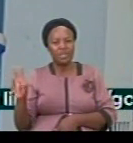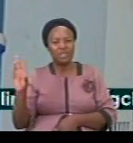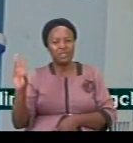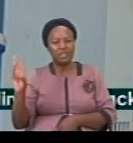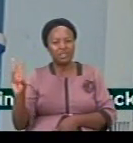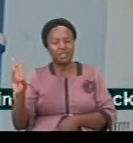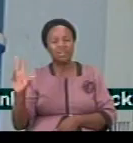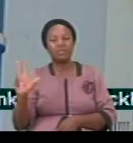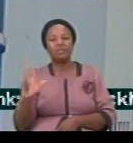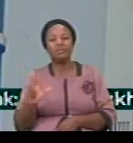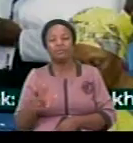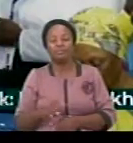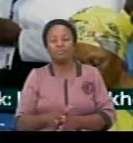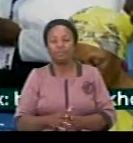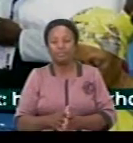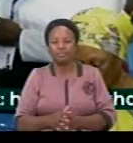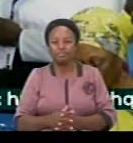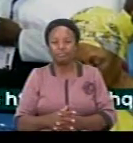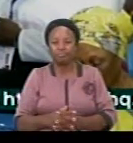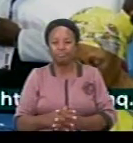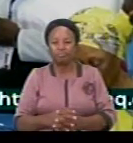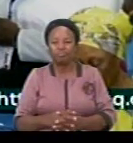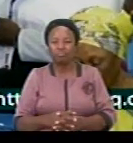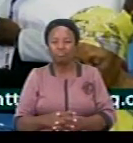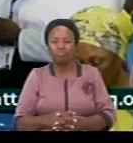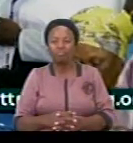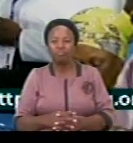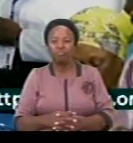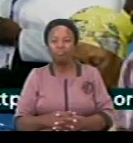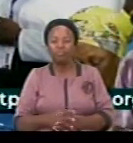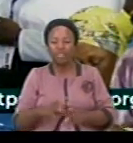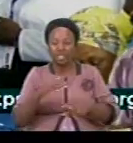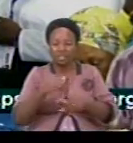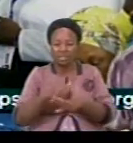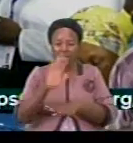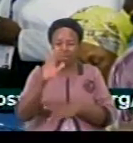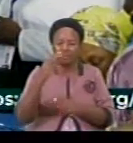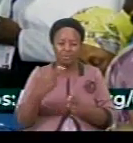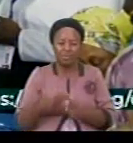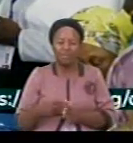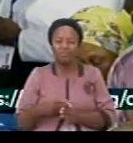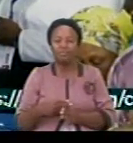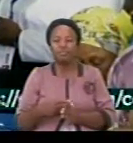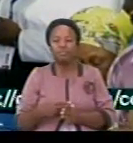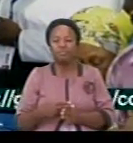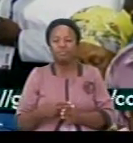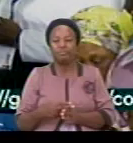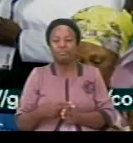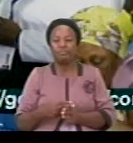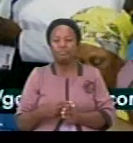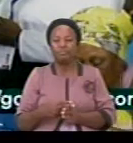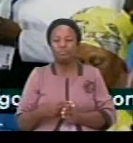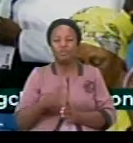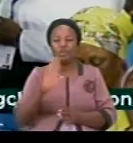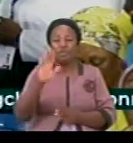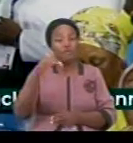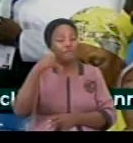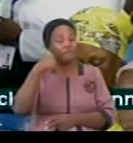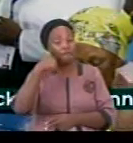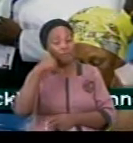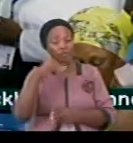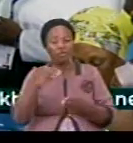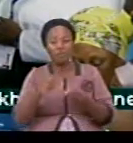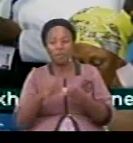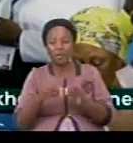send your name your phone number your location address